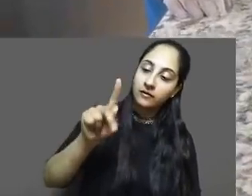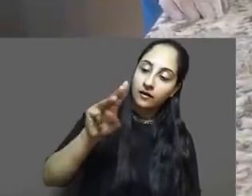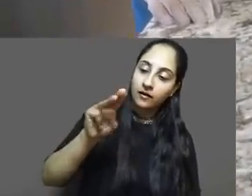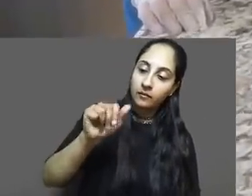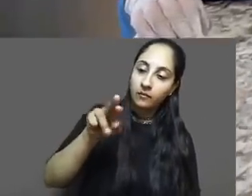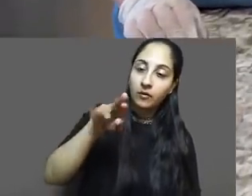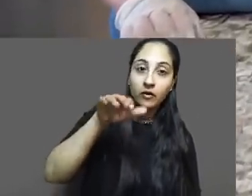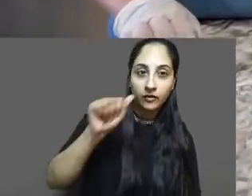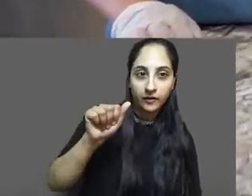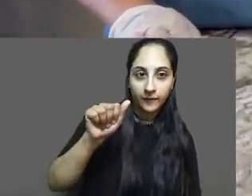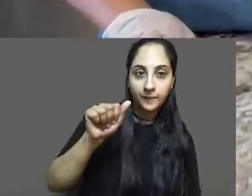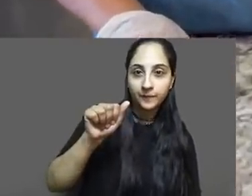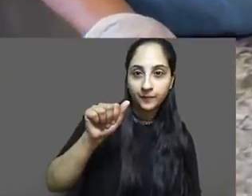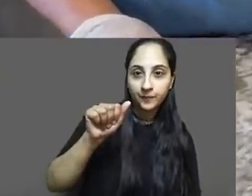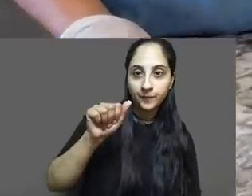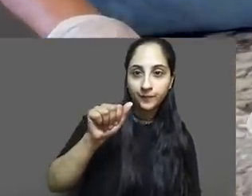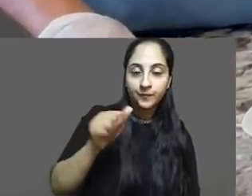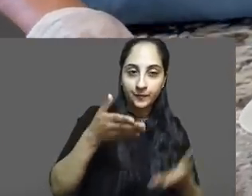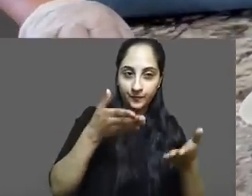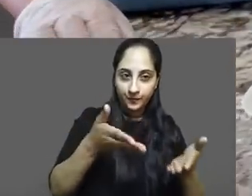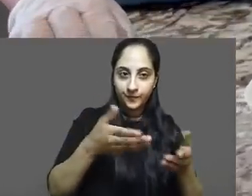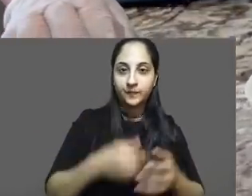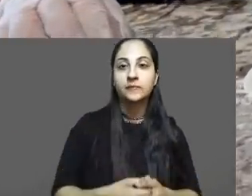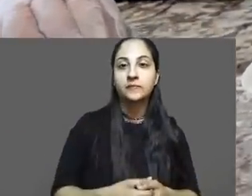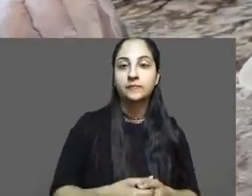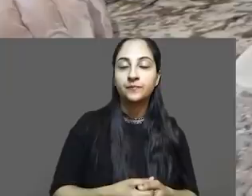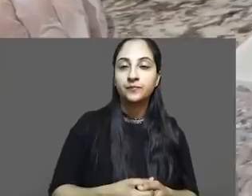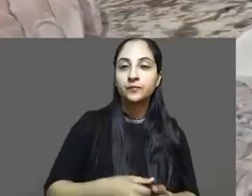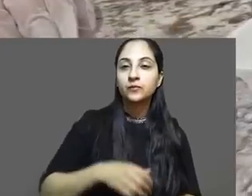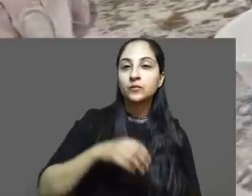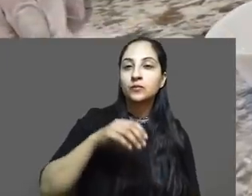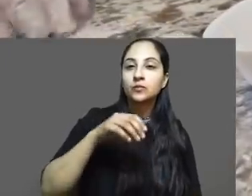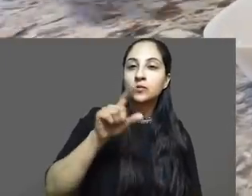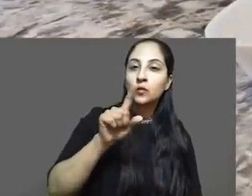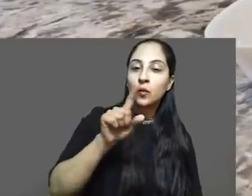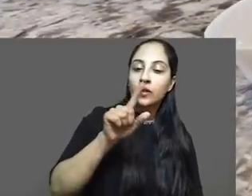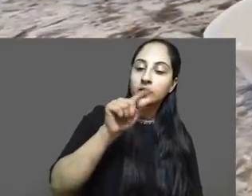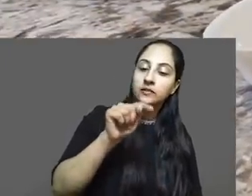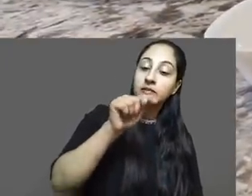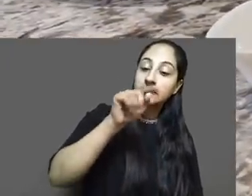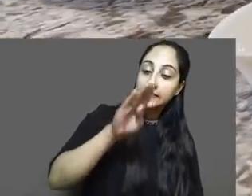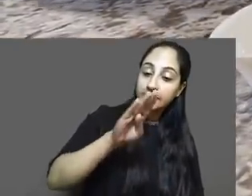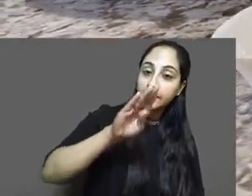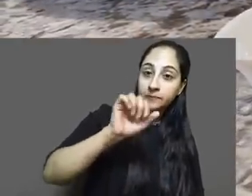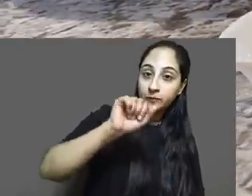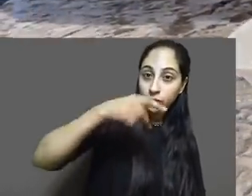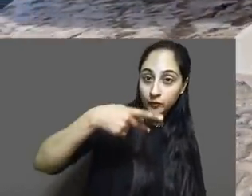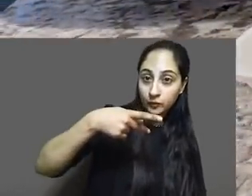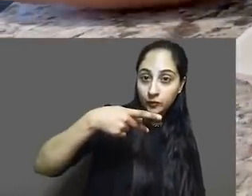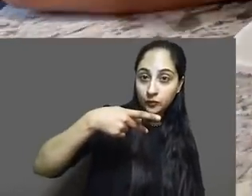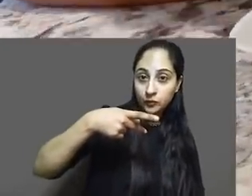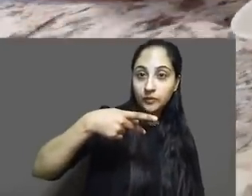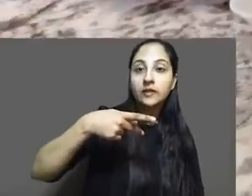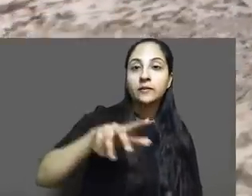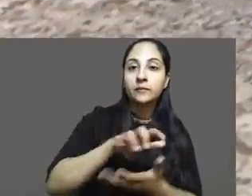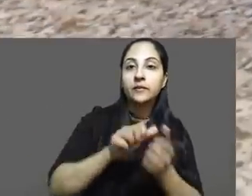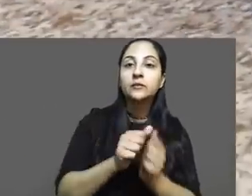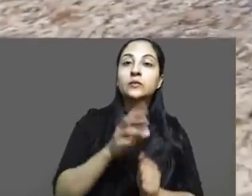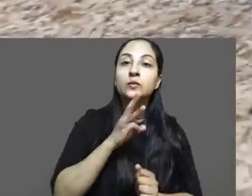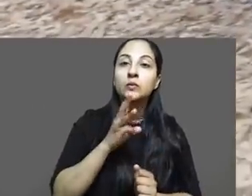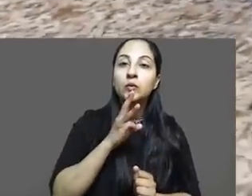soak a tablespoon of takmaya in a cup of water, and the result is